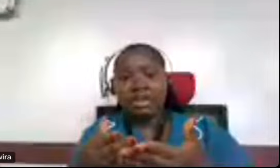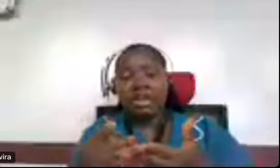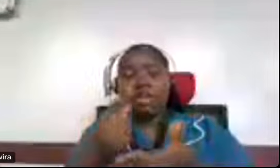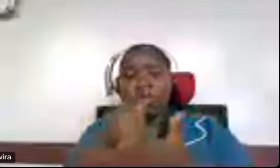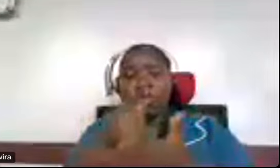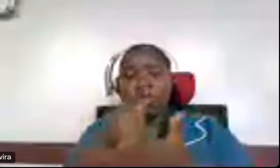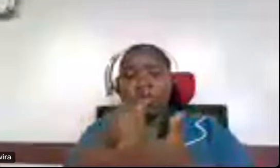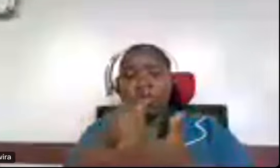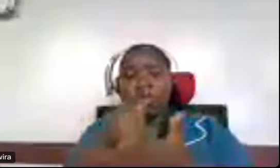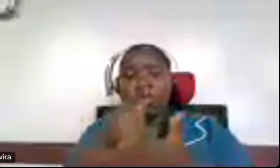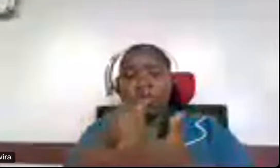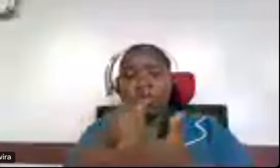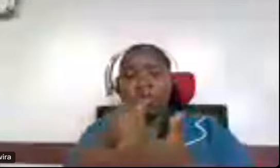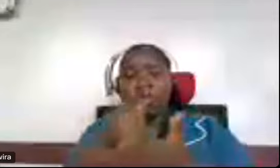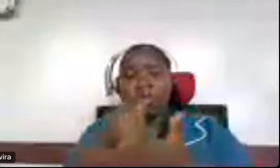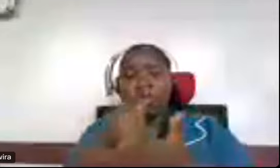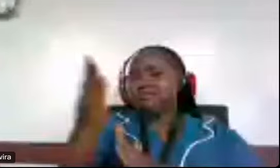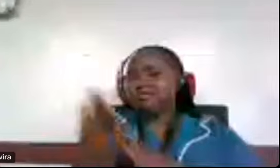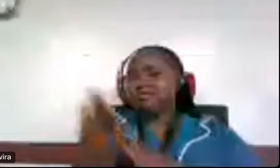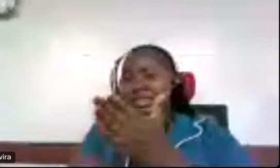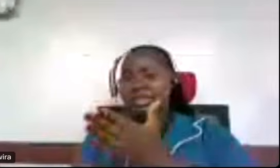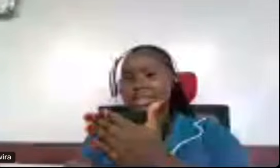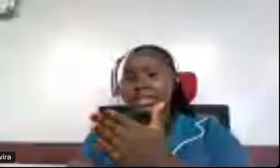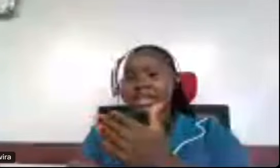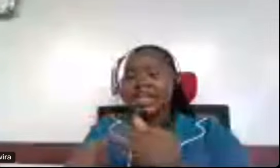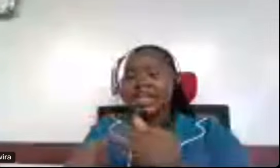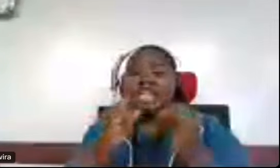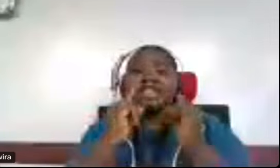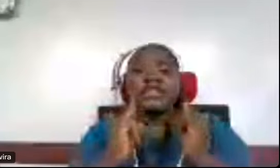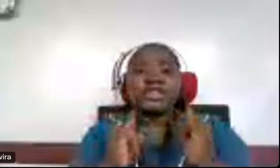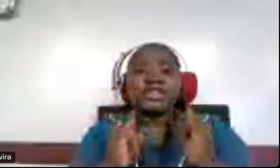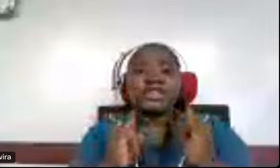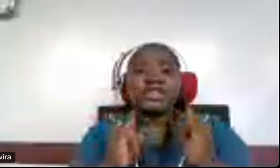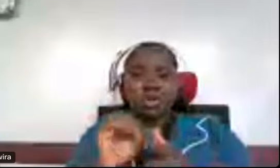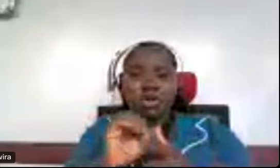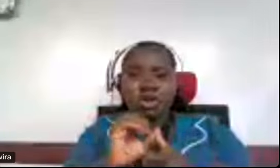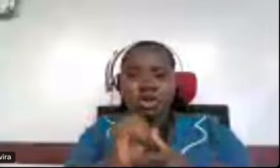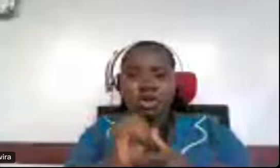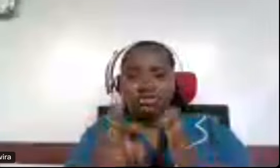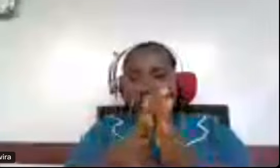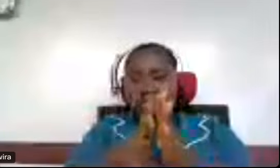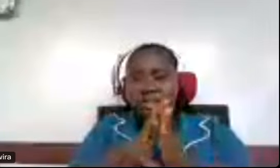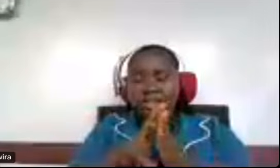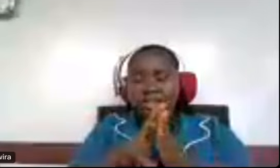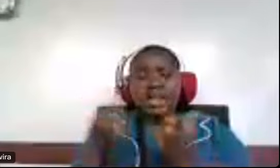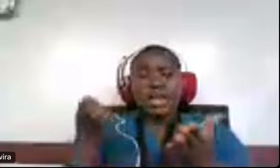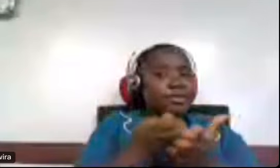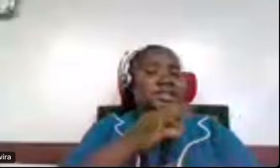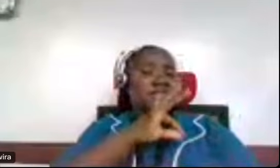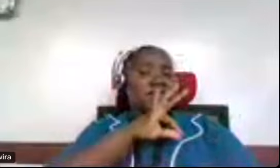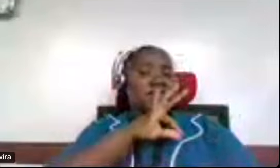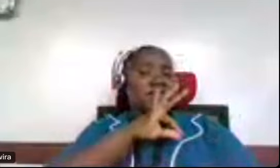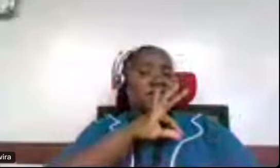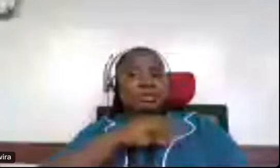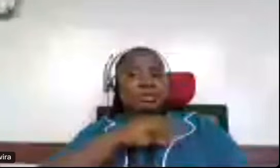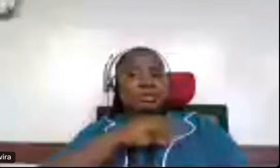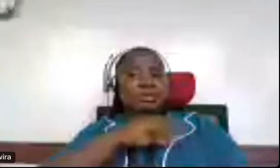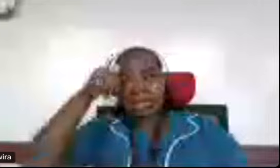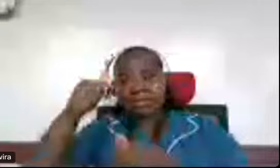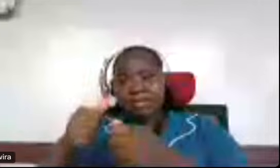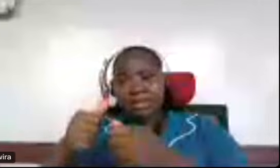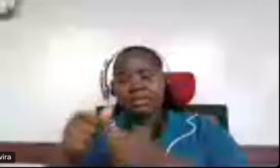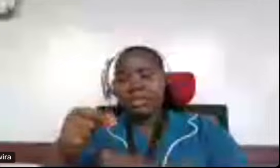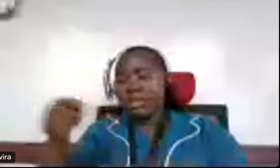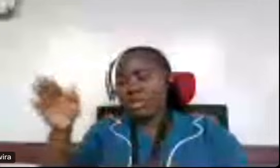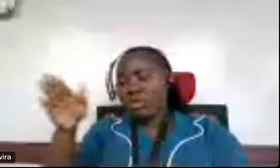return, either an individual, maybe you have received an employment income, remember to go back